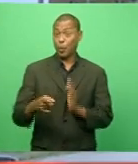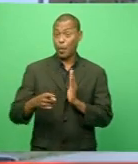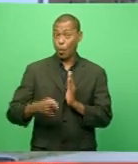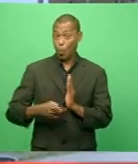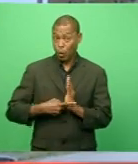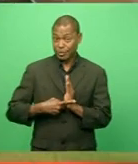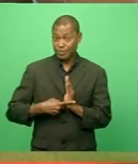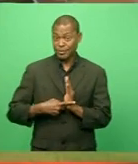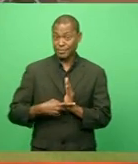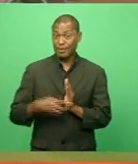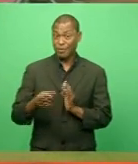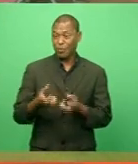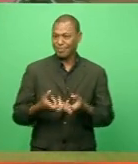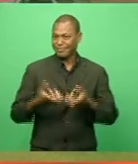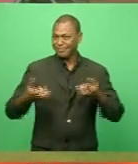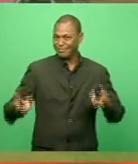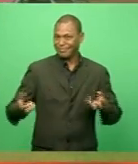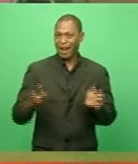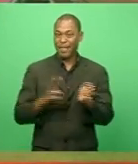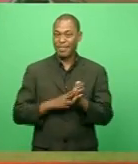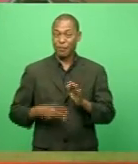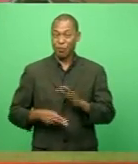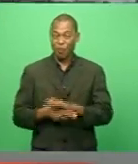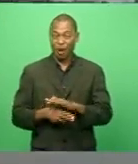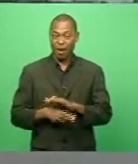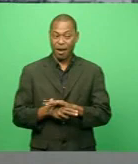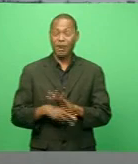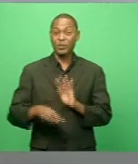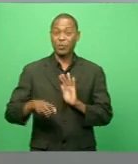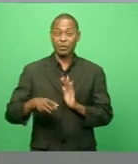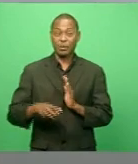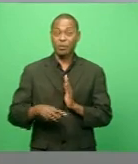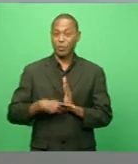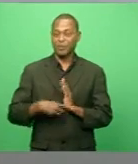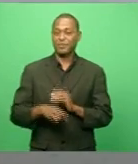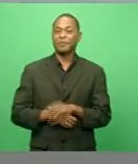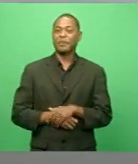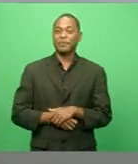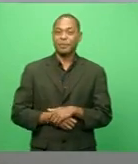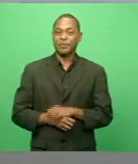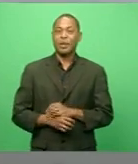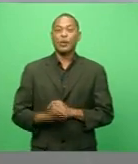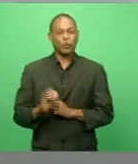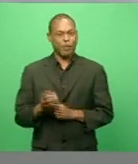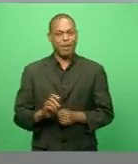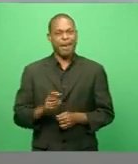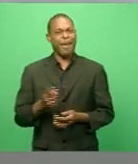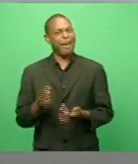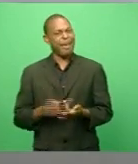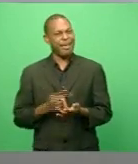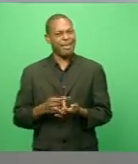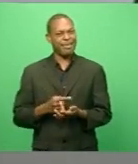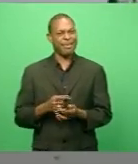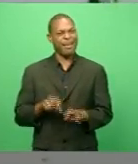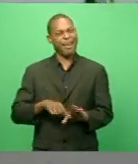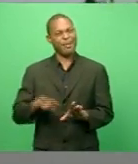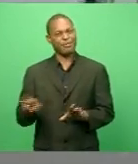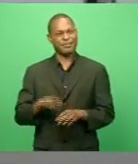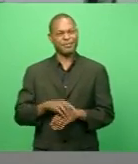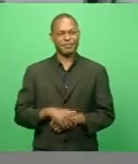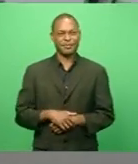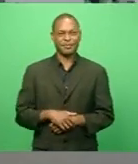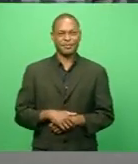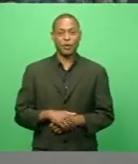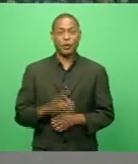in isolation at the Navo hospital, the remaining crew members remain out of danger. They were tested before they left